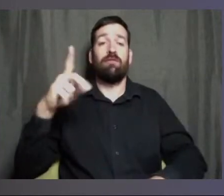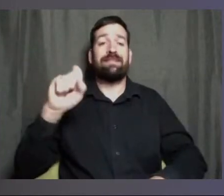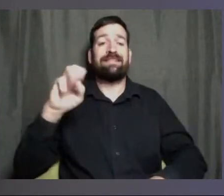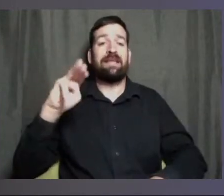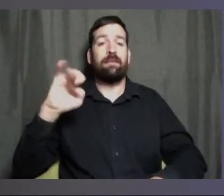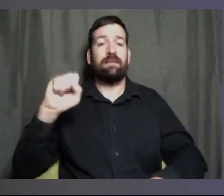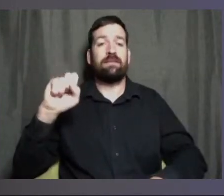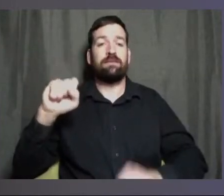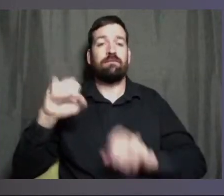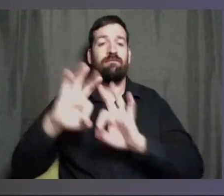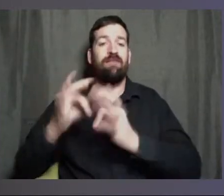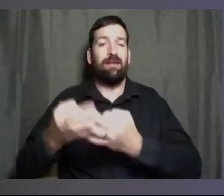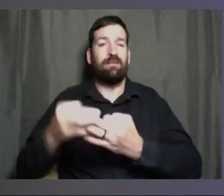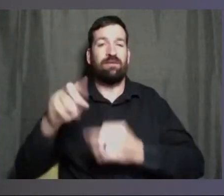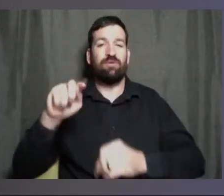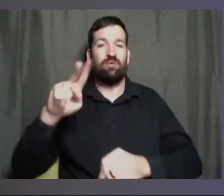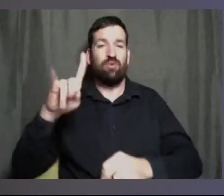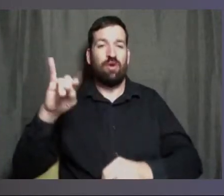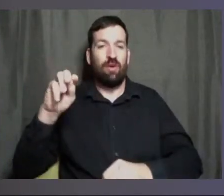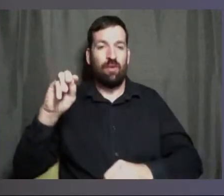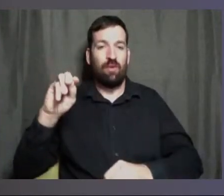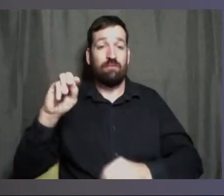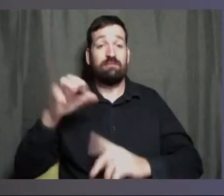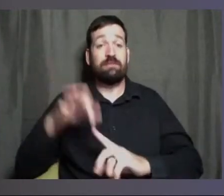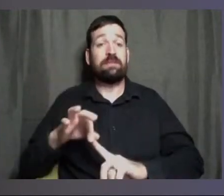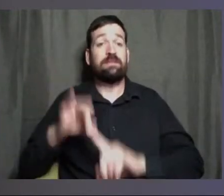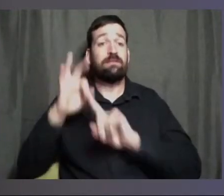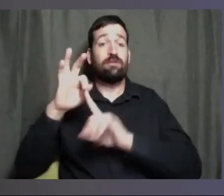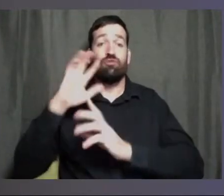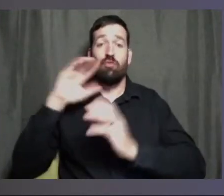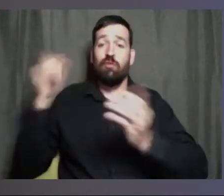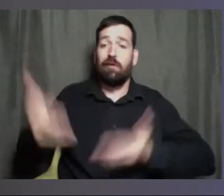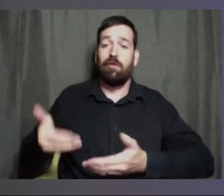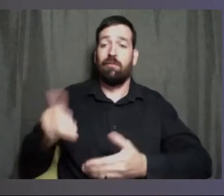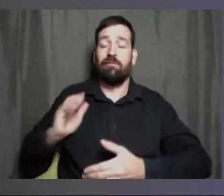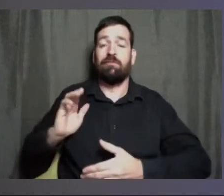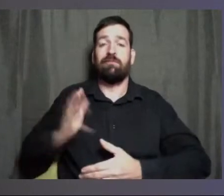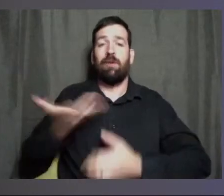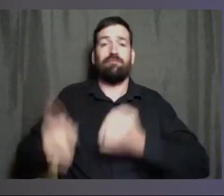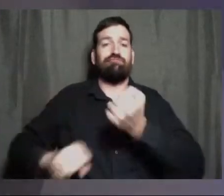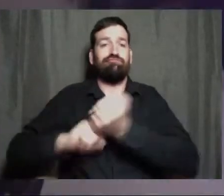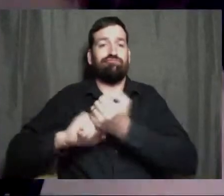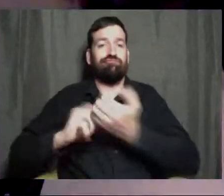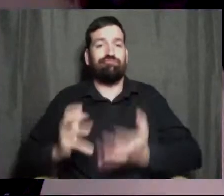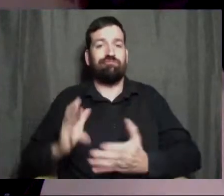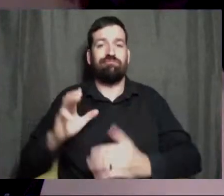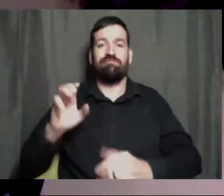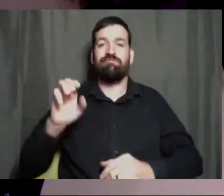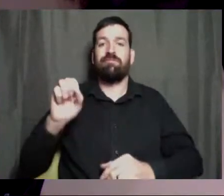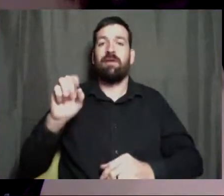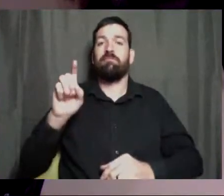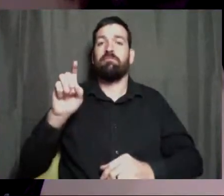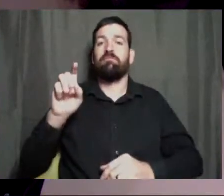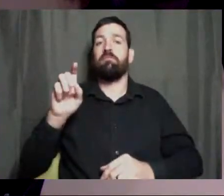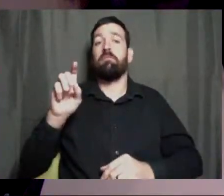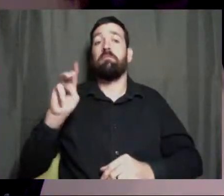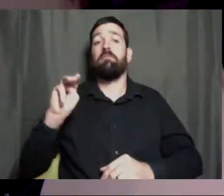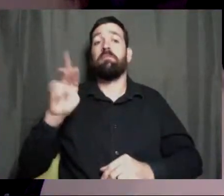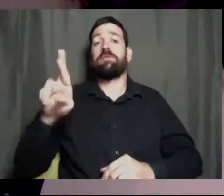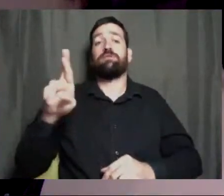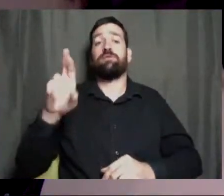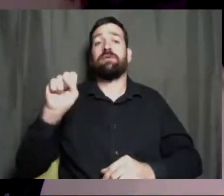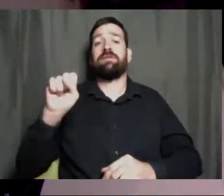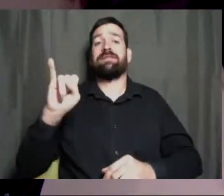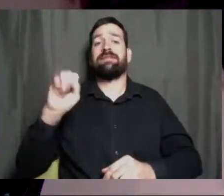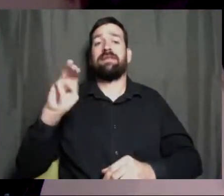Broadcast Studio. And a very special welcome to our benefactor this morning, Mr. Simons, who is joining us this morning here in our studio.